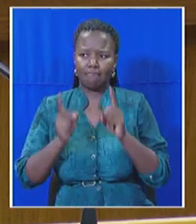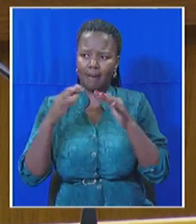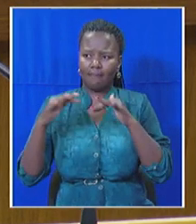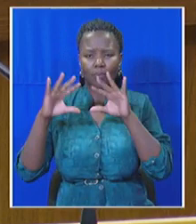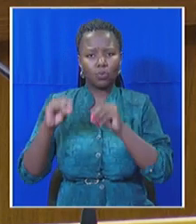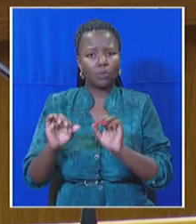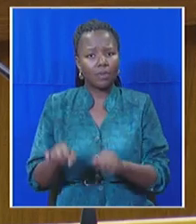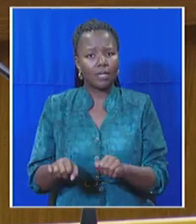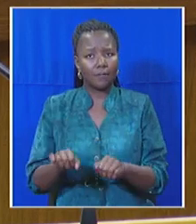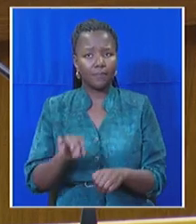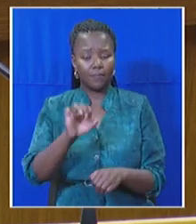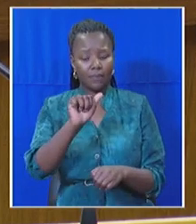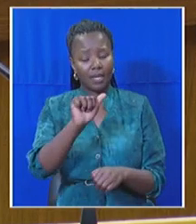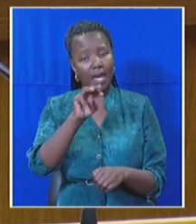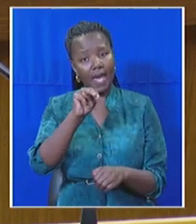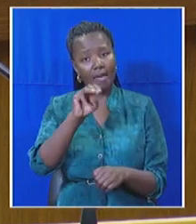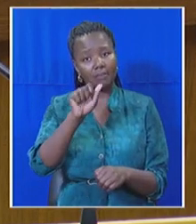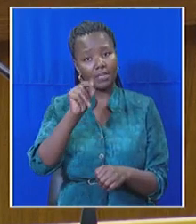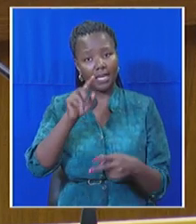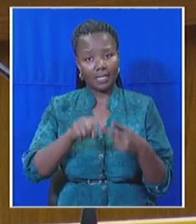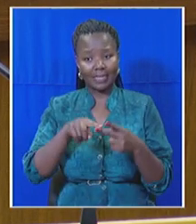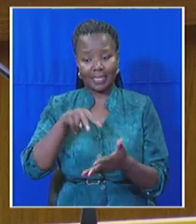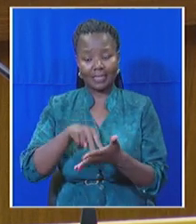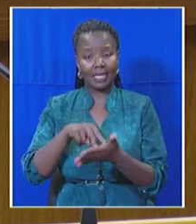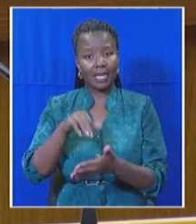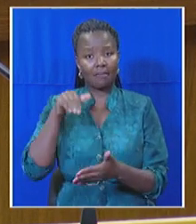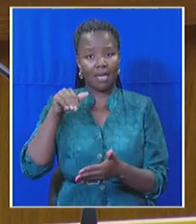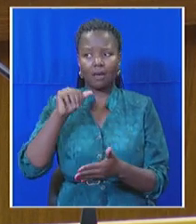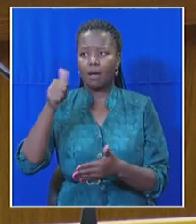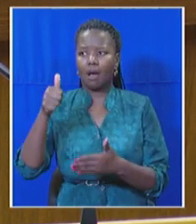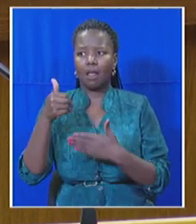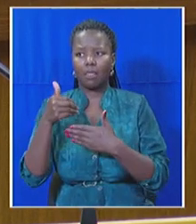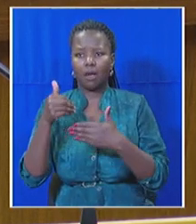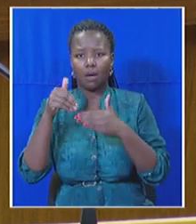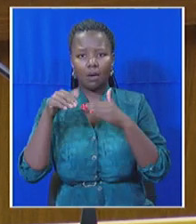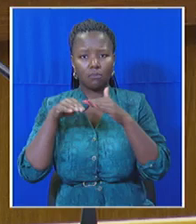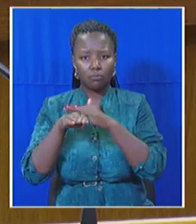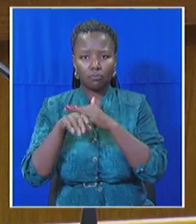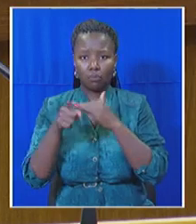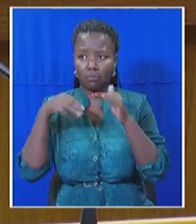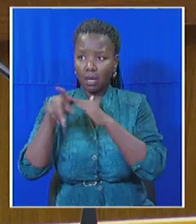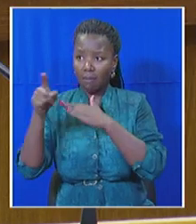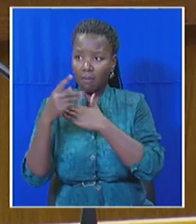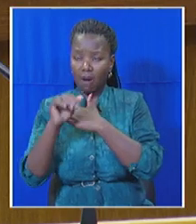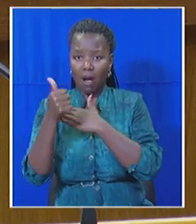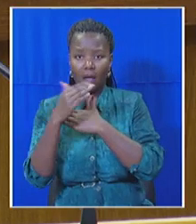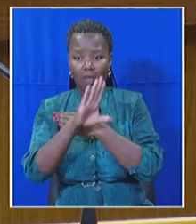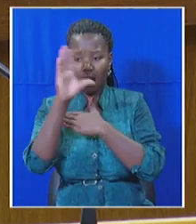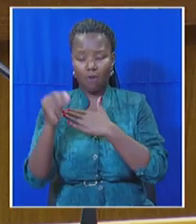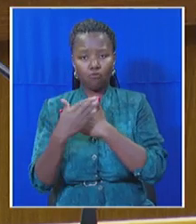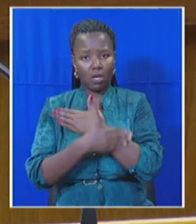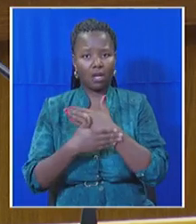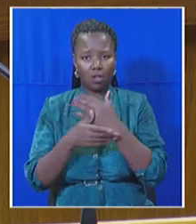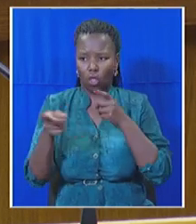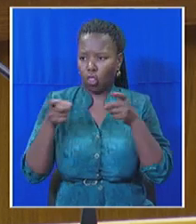like MTN and Standard Bank go out and treat African countries as their own backyard, operate with